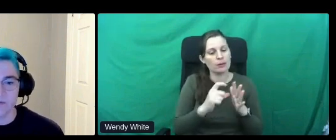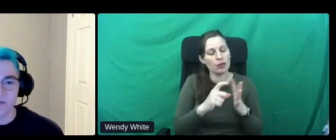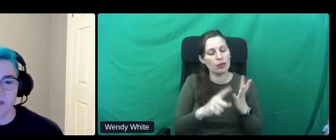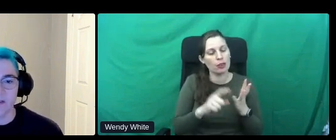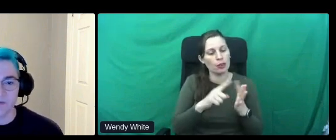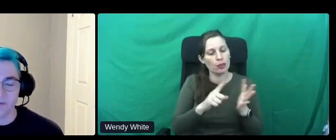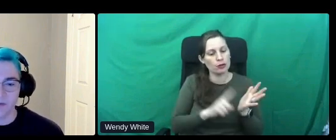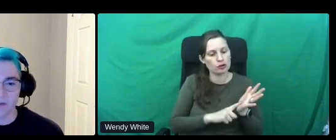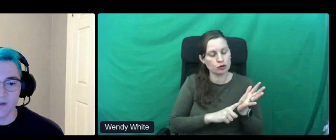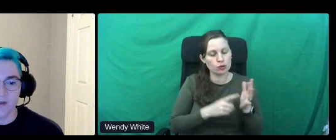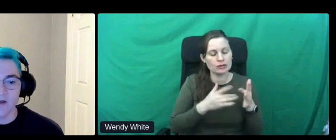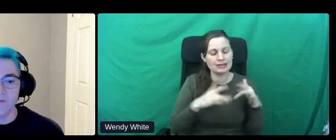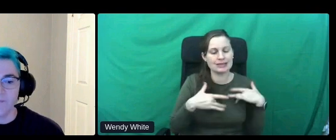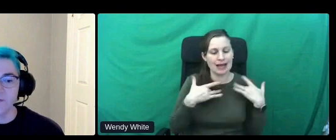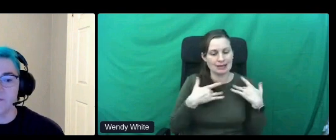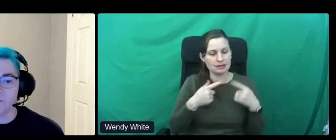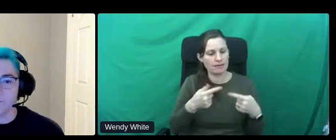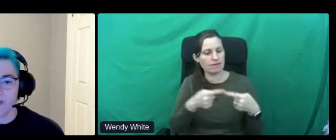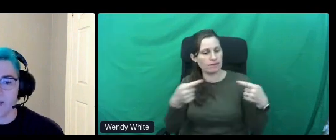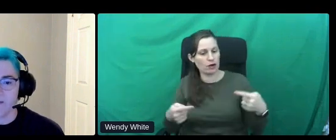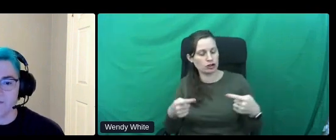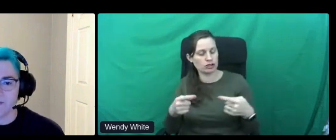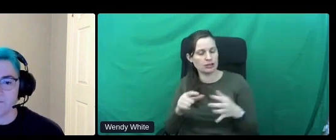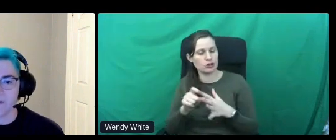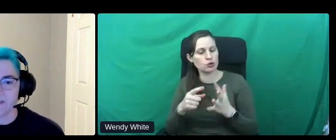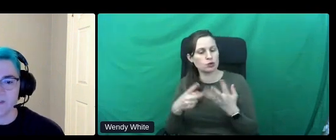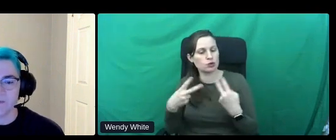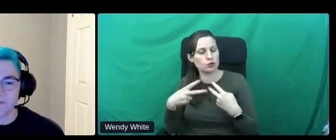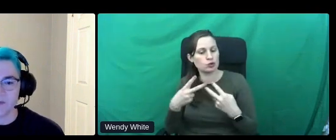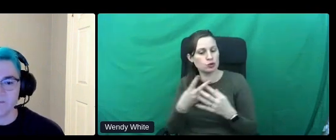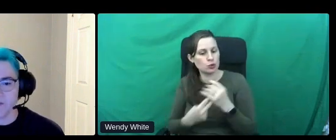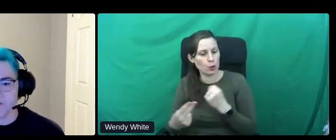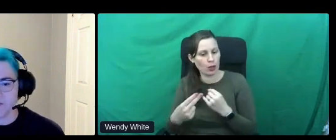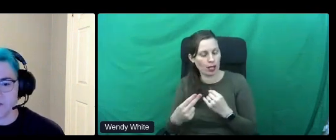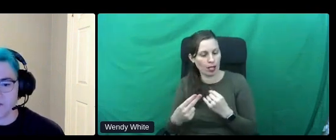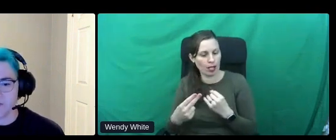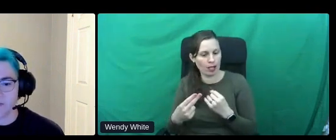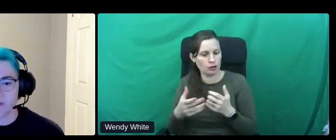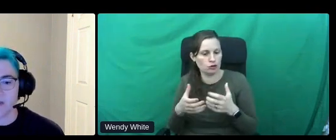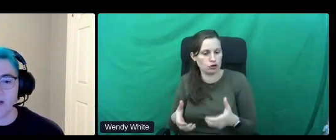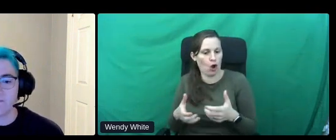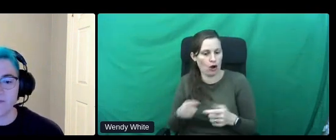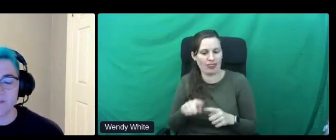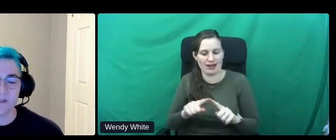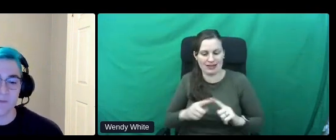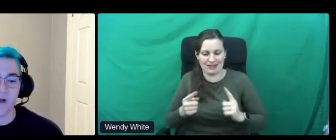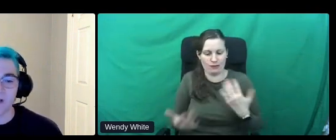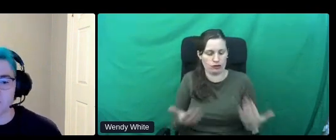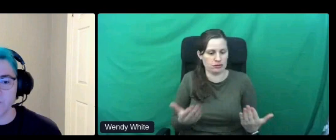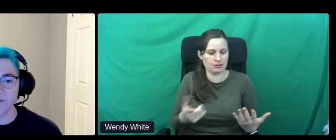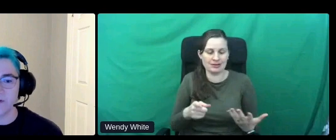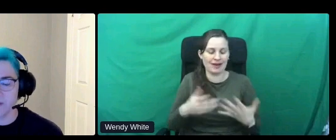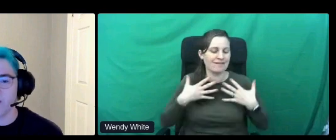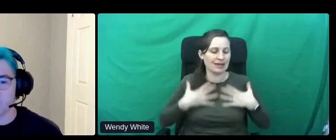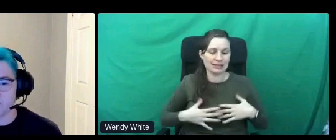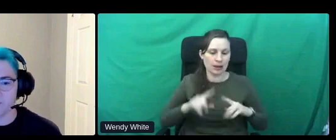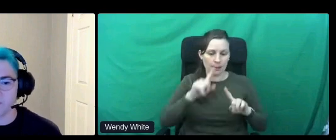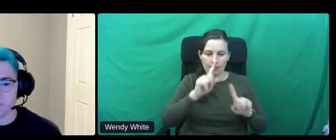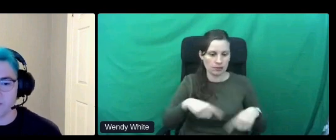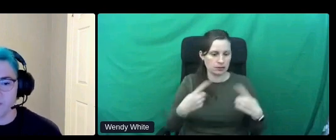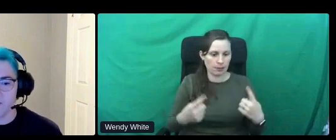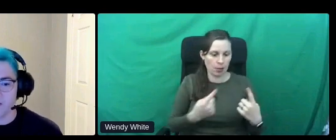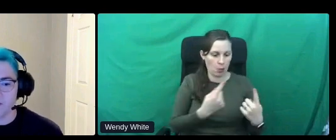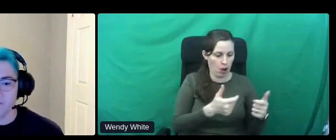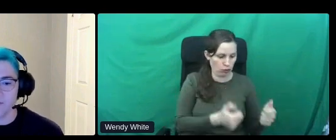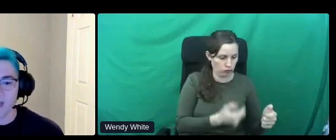versus DualShock controller. Those might have different accessibility features that are just not physically possible on the other